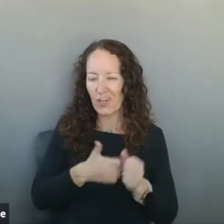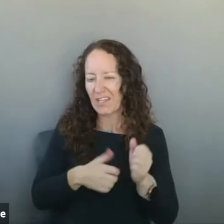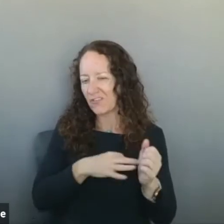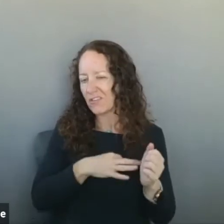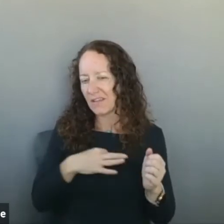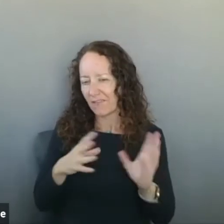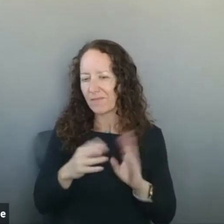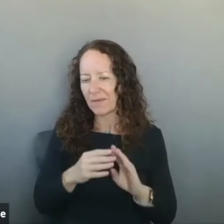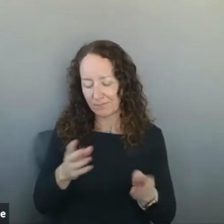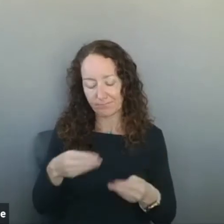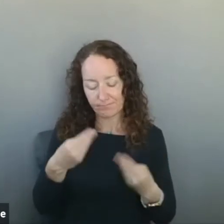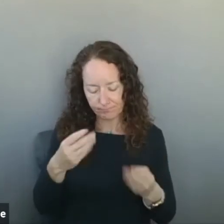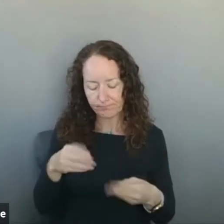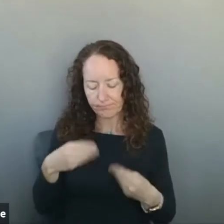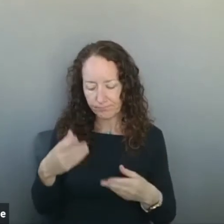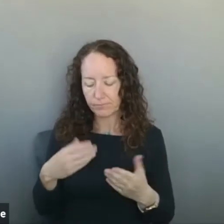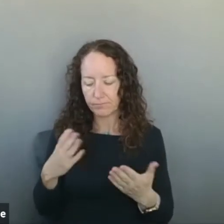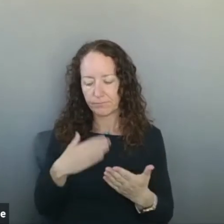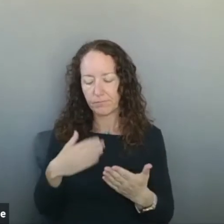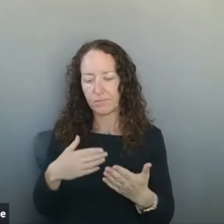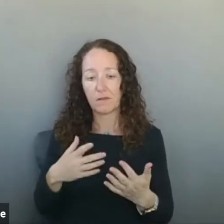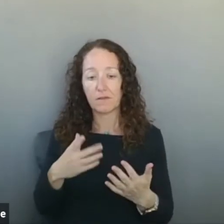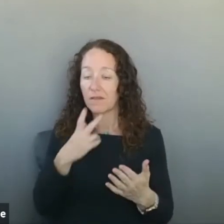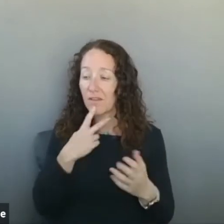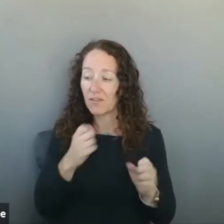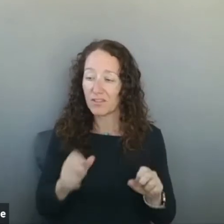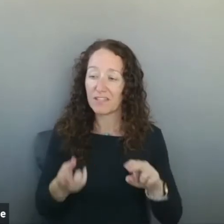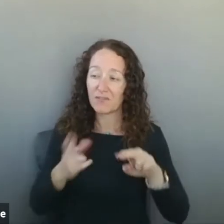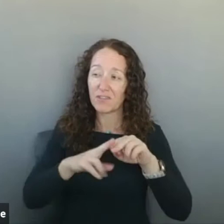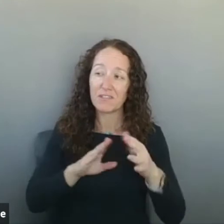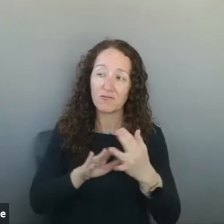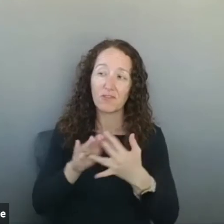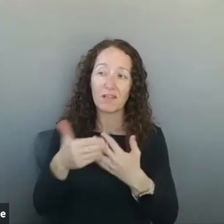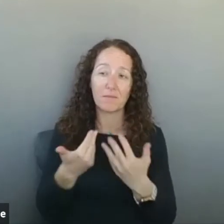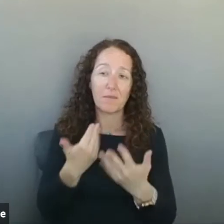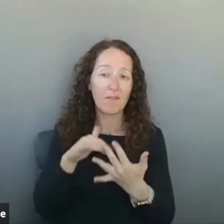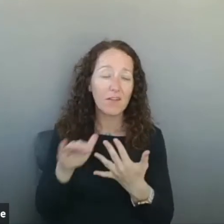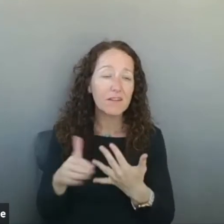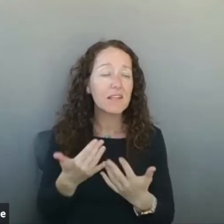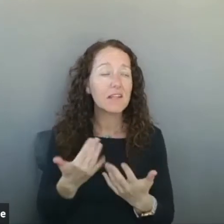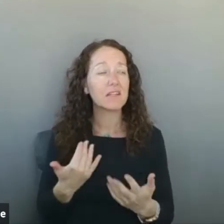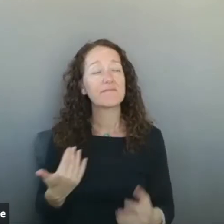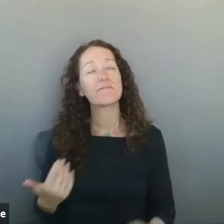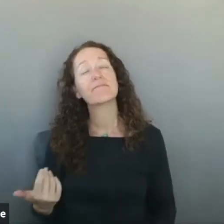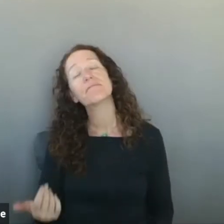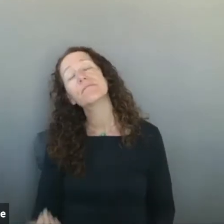increase transparency and information. But thinking about,